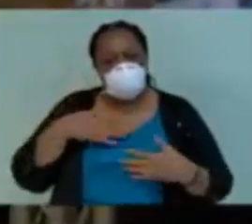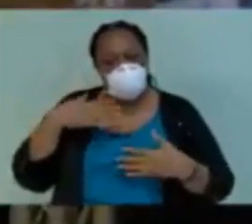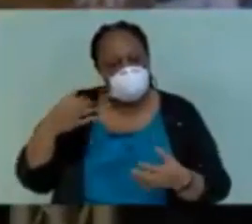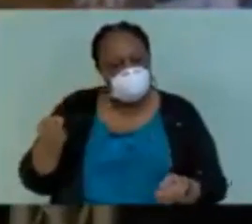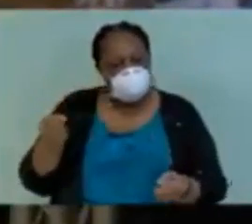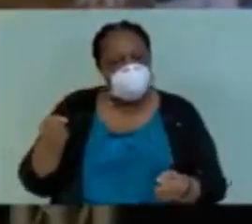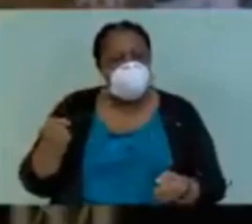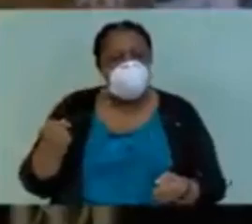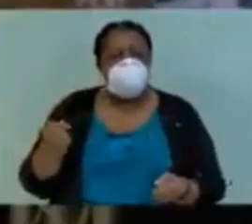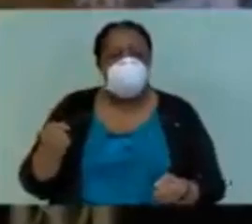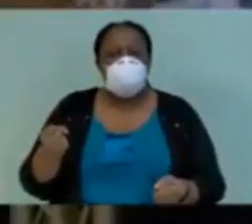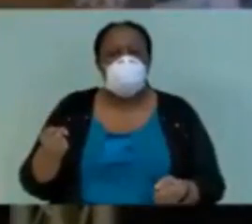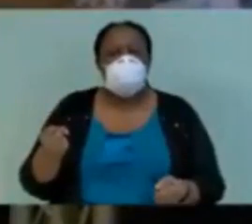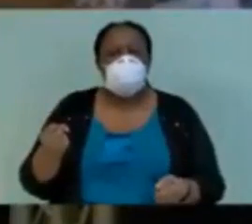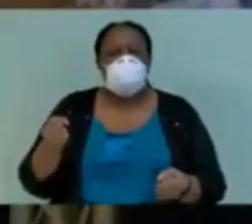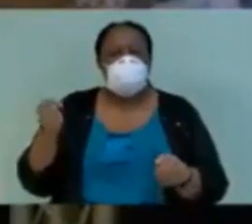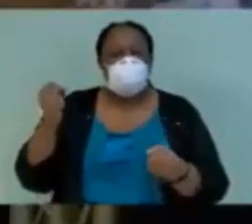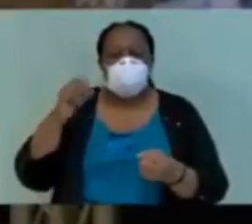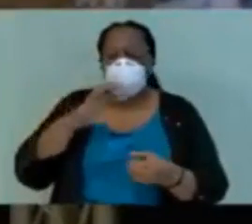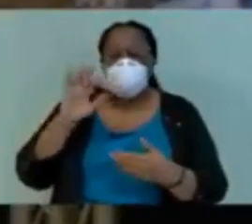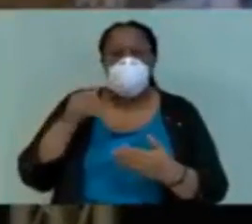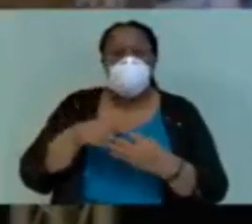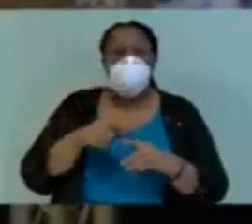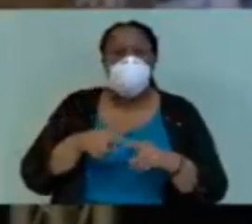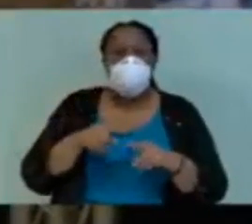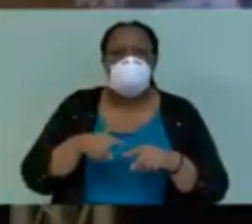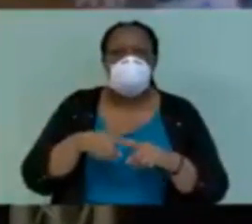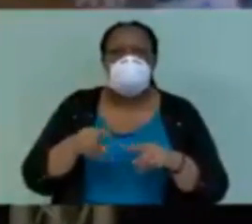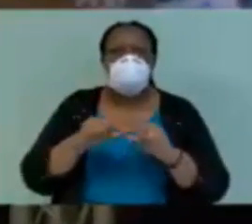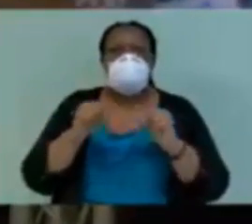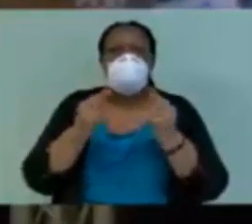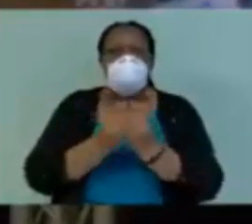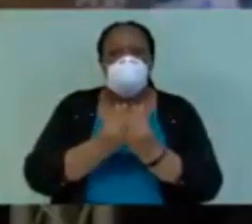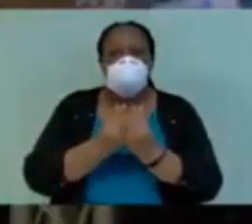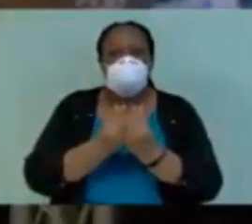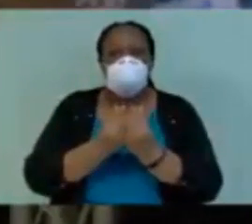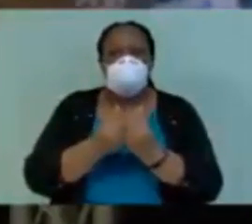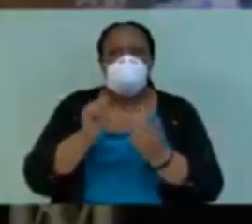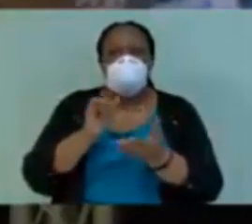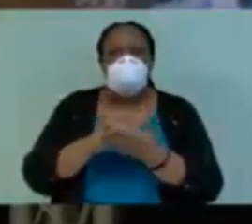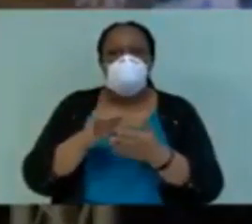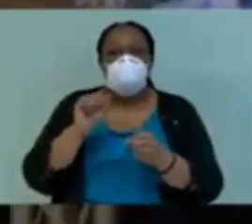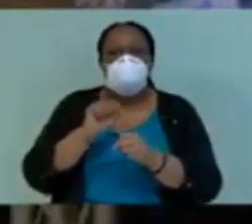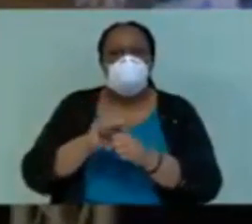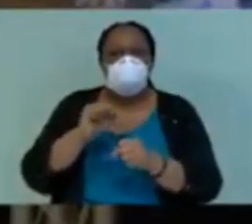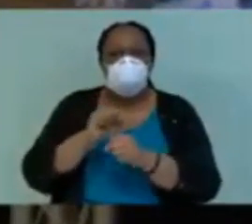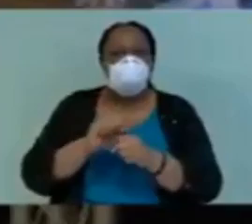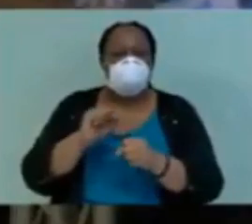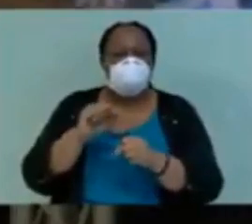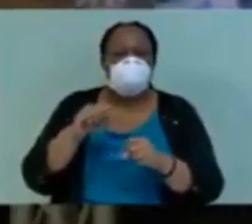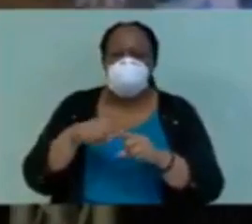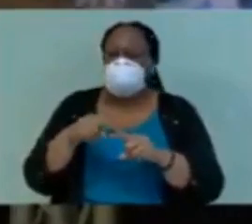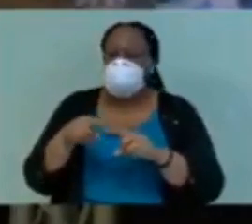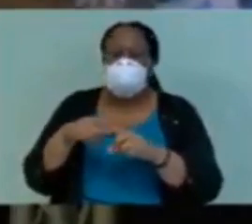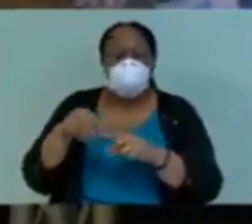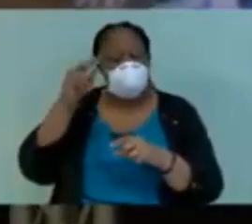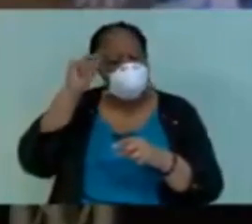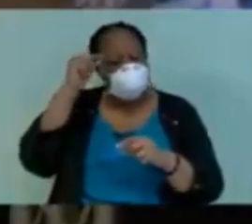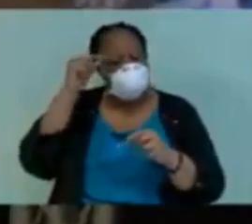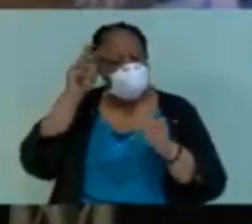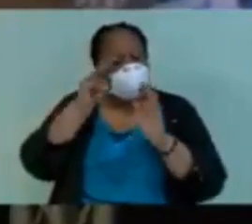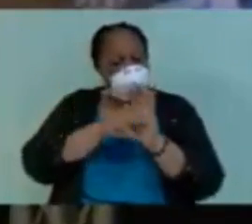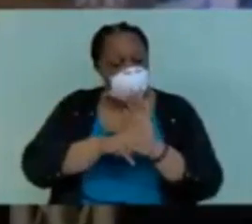the Deputy Prime Minister, and I also want to acknowledge the Police, Defence Force, Ministry